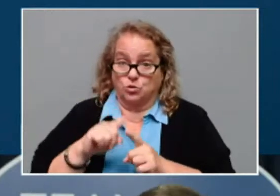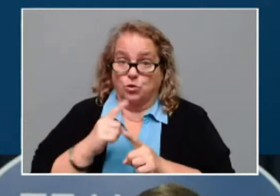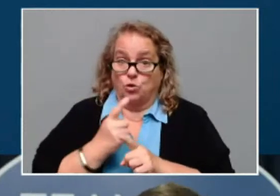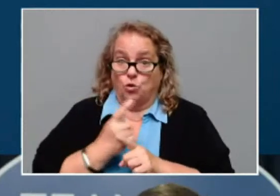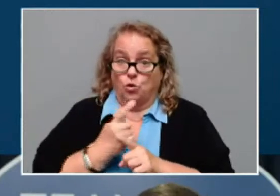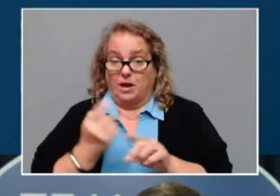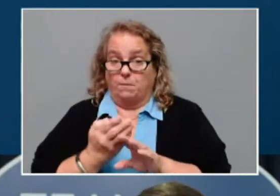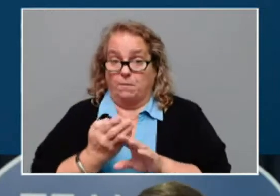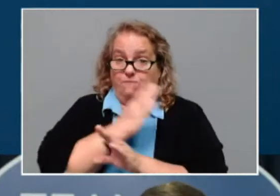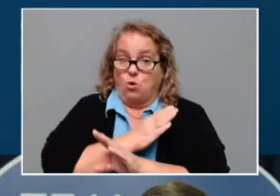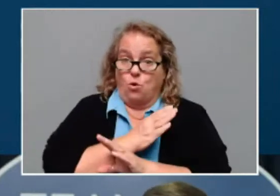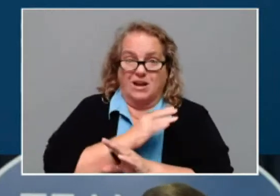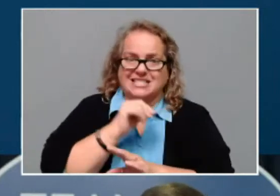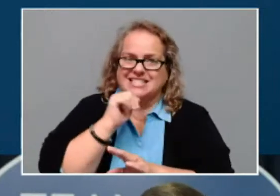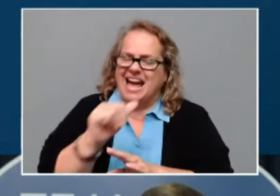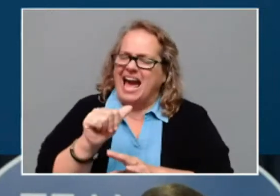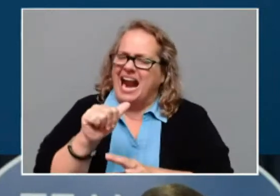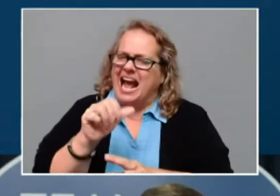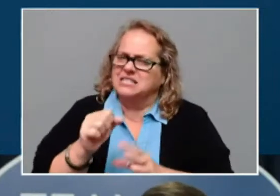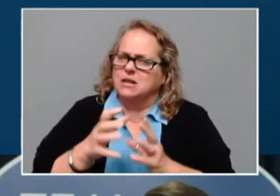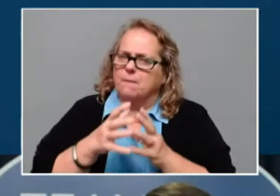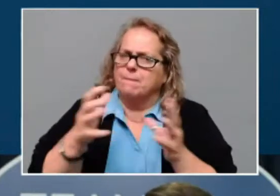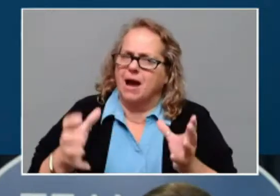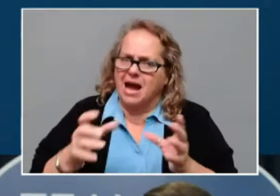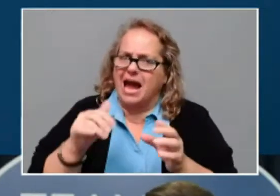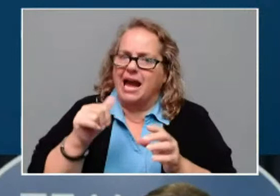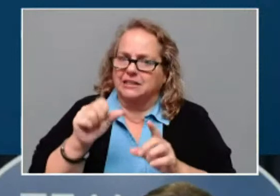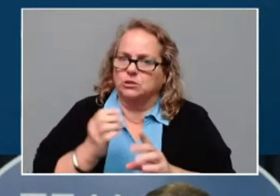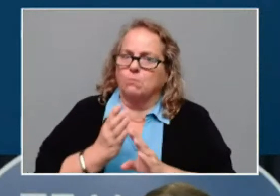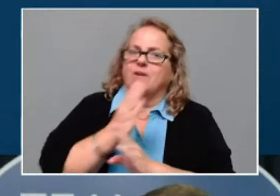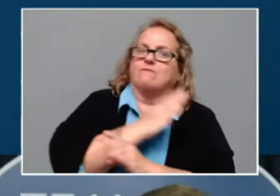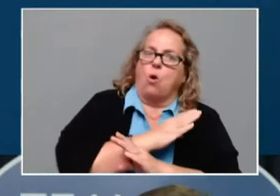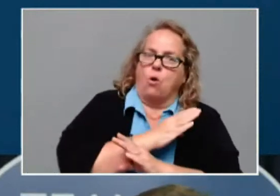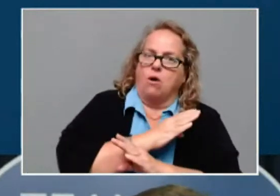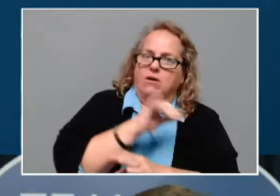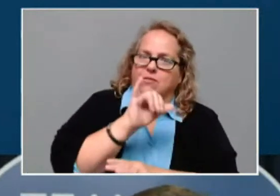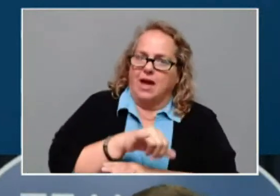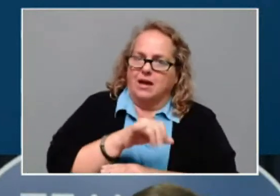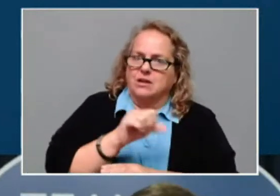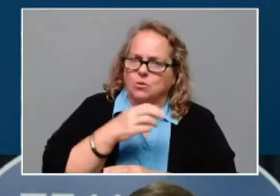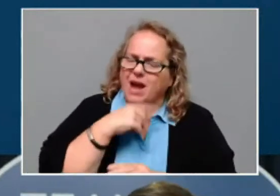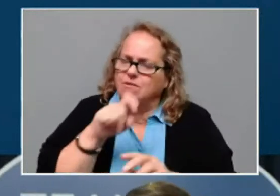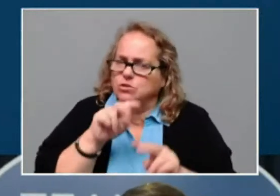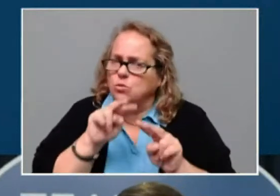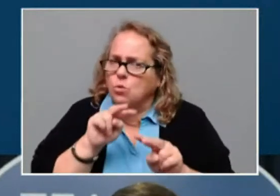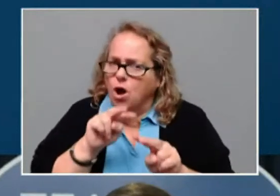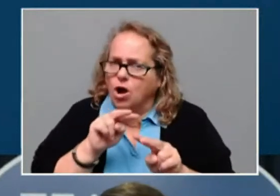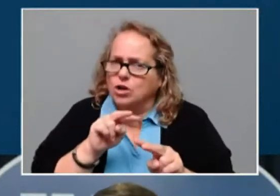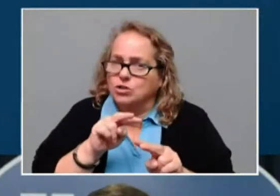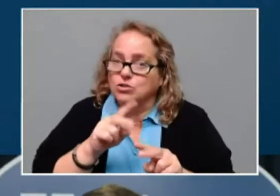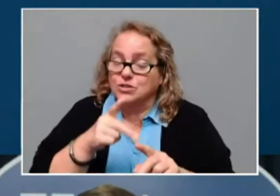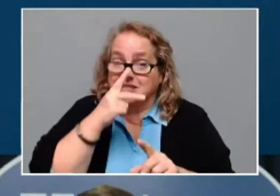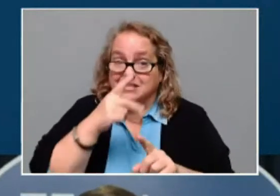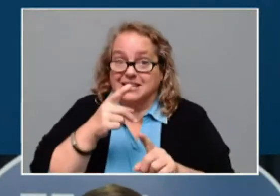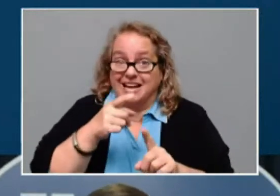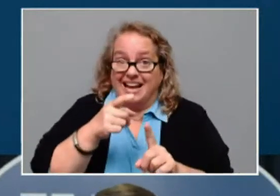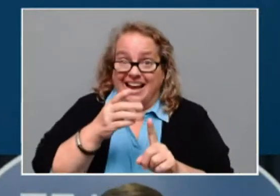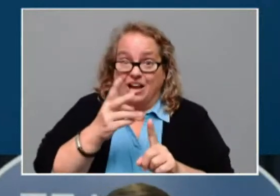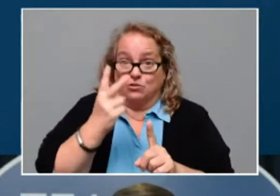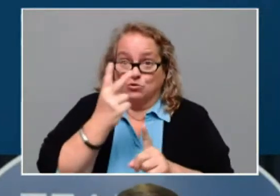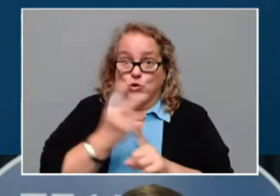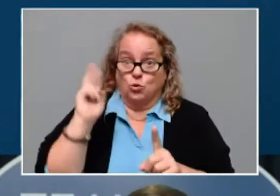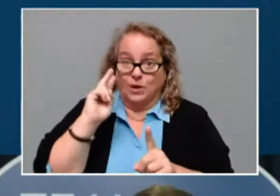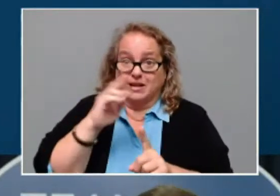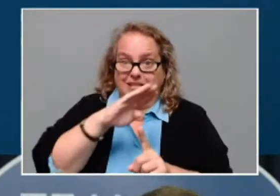as significant as to the week before that. So this is something we need to watch. We not only want the cases to drop, we want them to